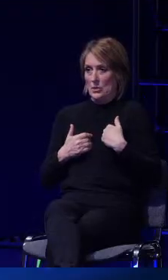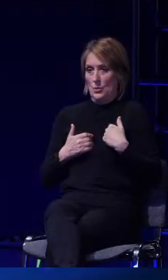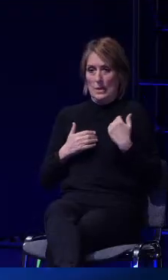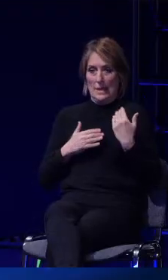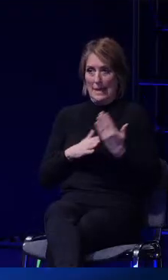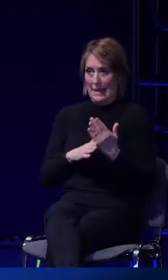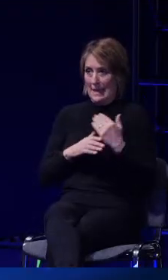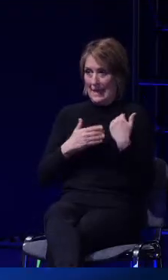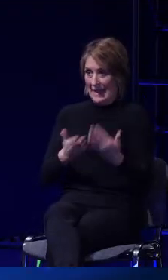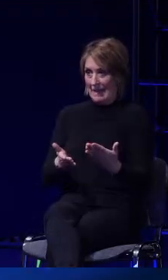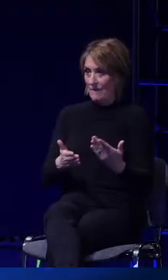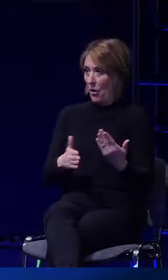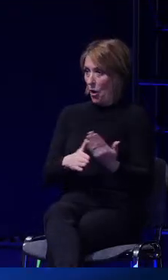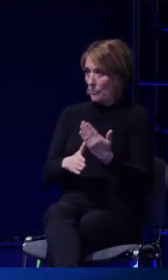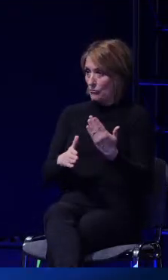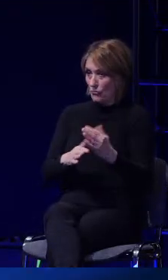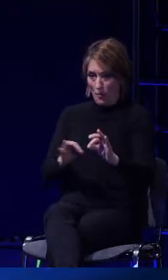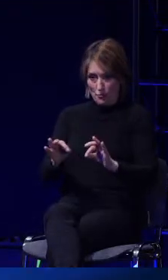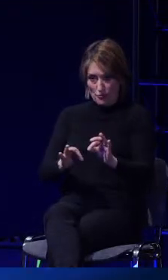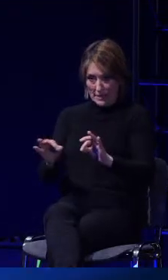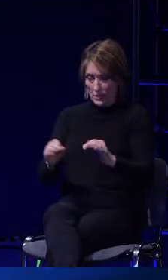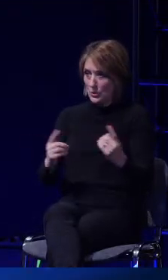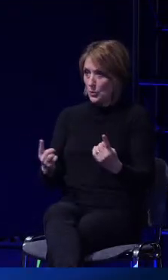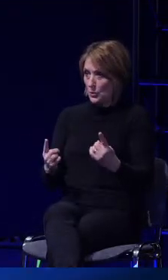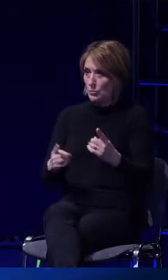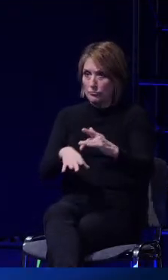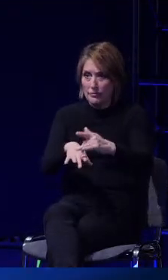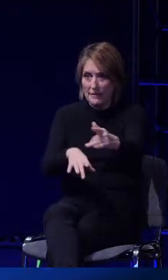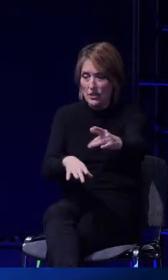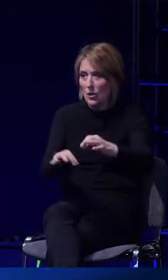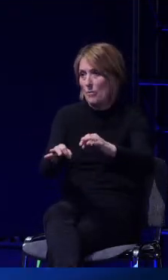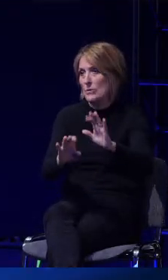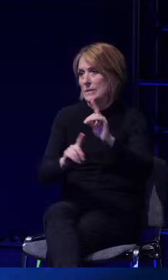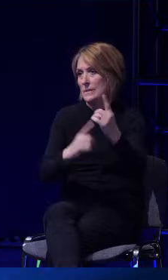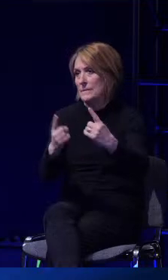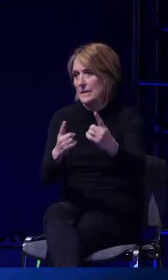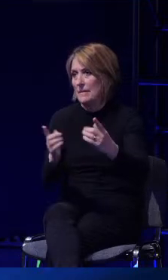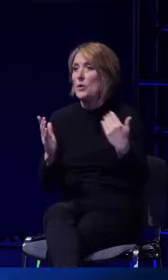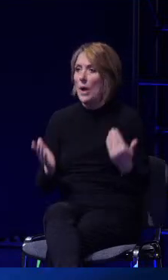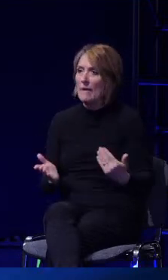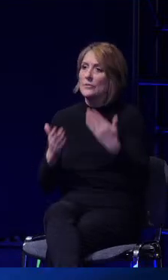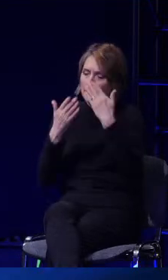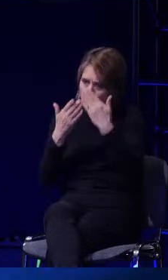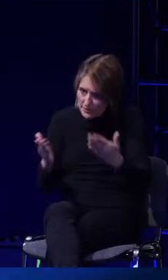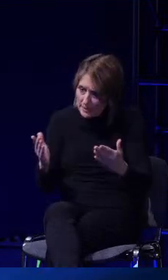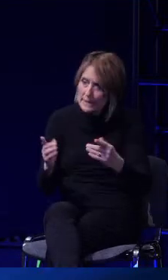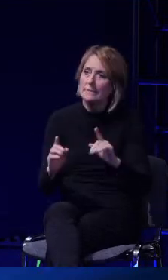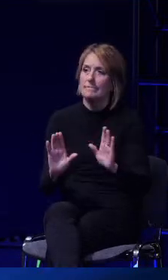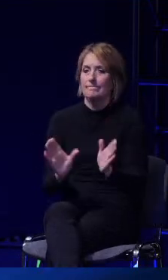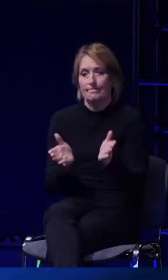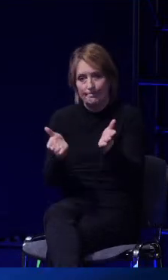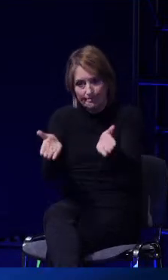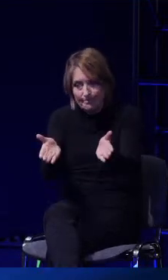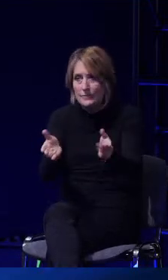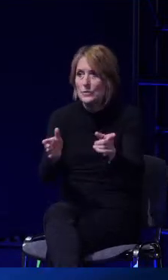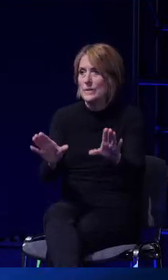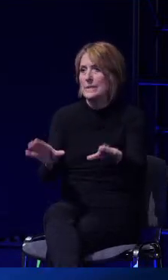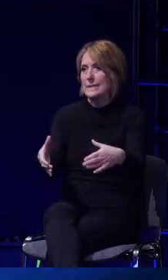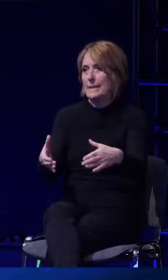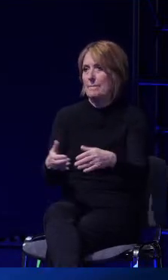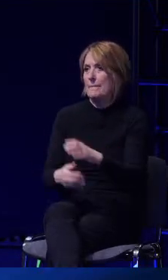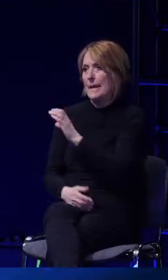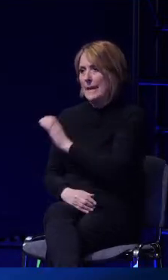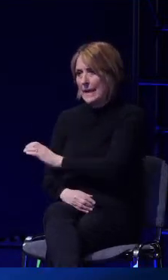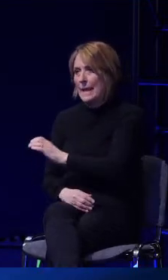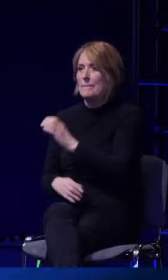to professional operators. You need the team. You need to defer to the team, and let them. Callum and Chris